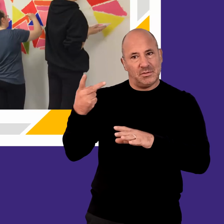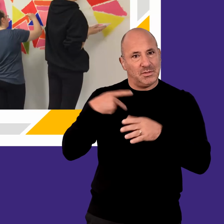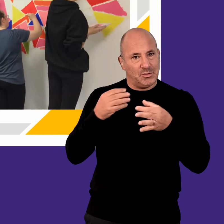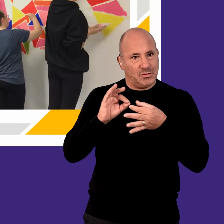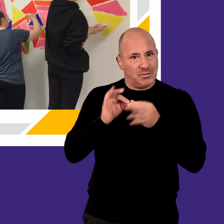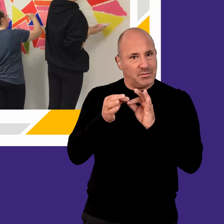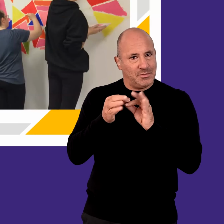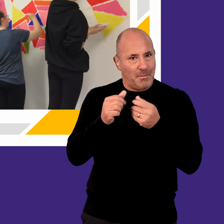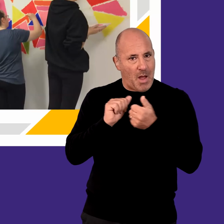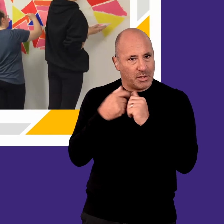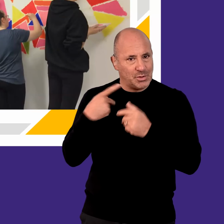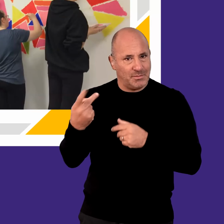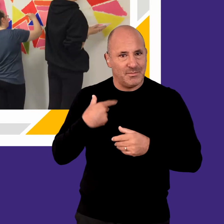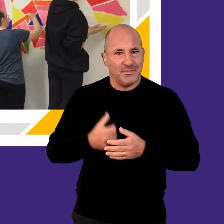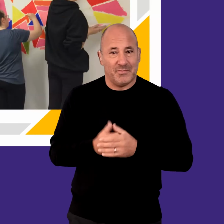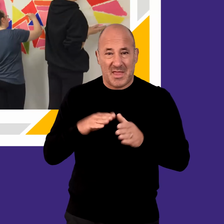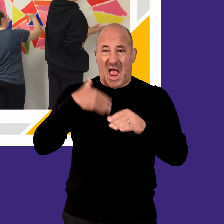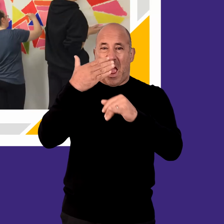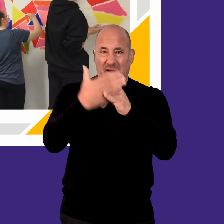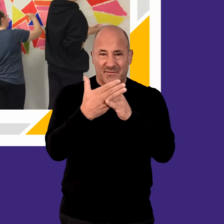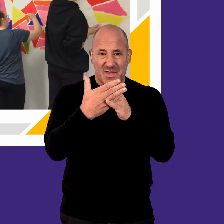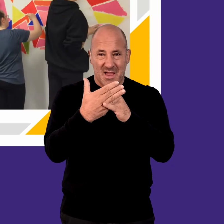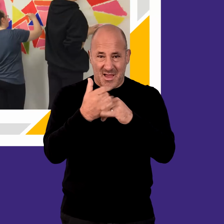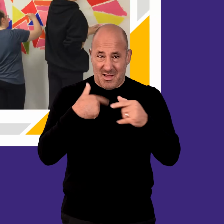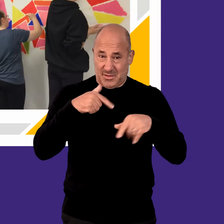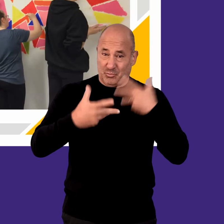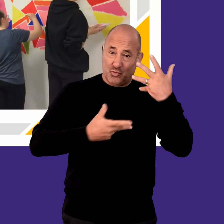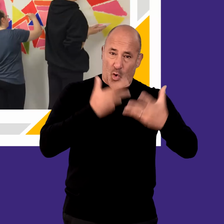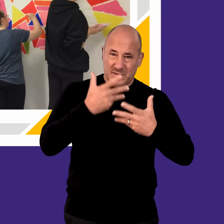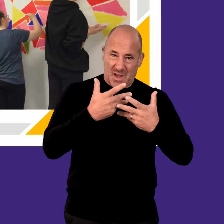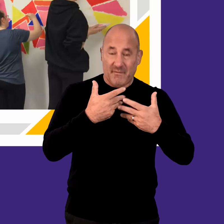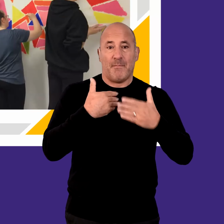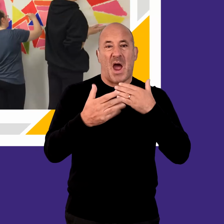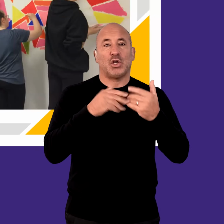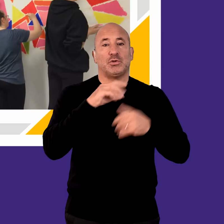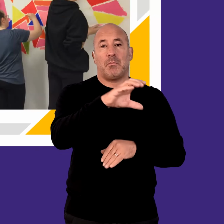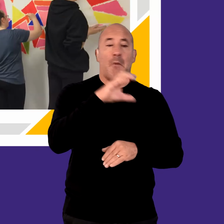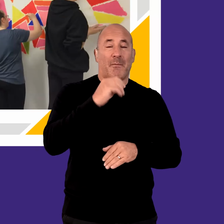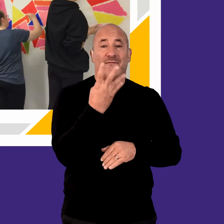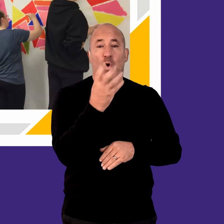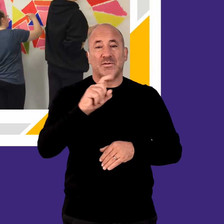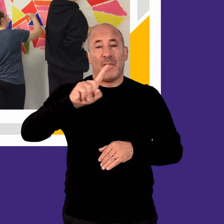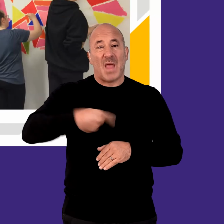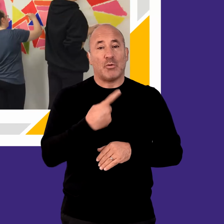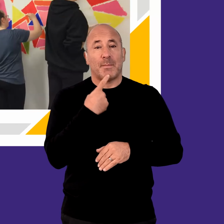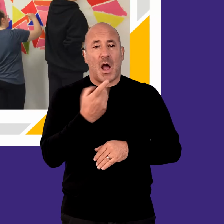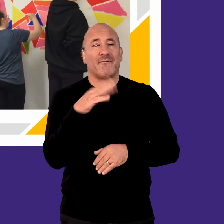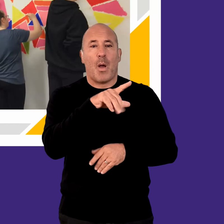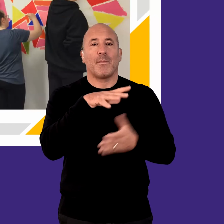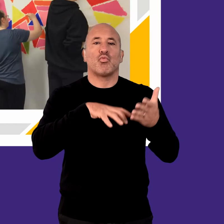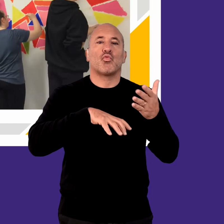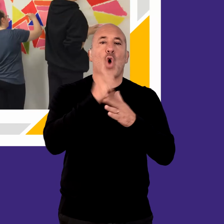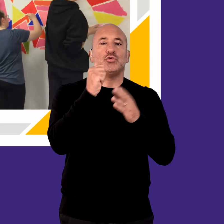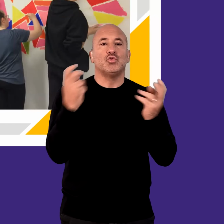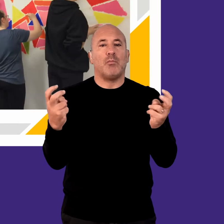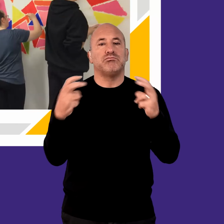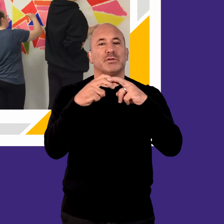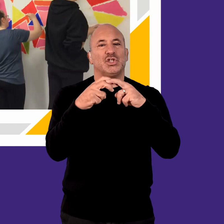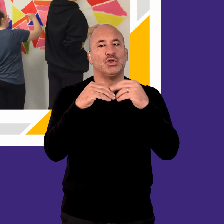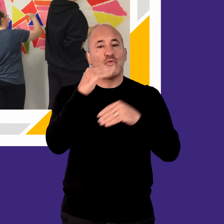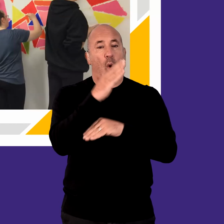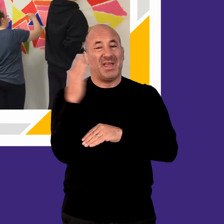council project. And by the end of that year, we'd used our story of change to secure £40,000 from Culture Bridge